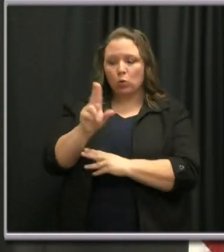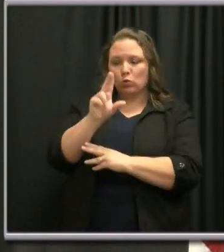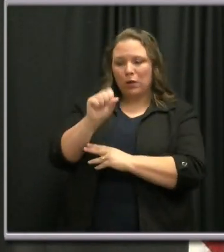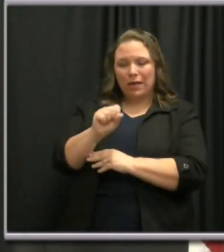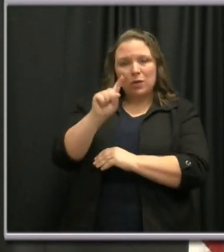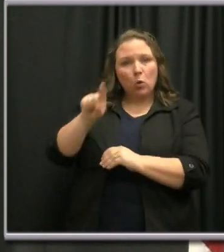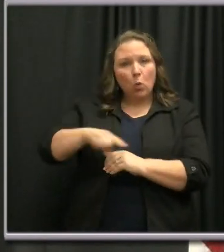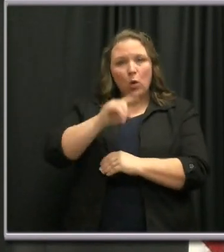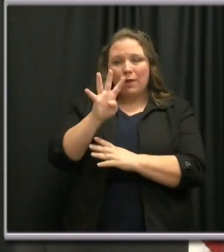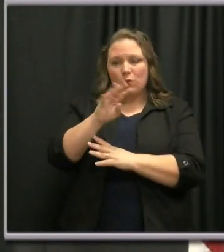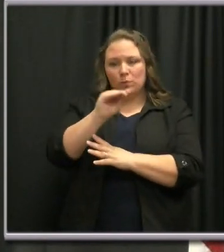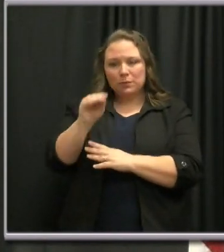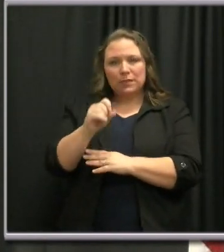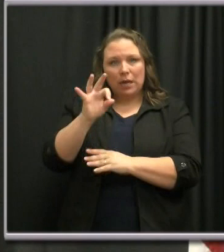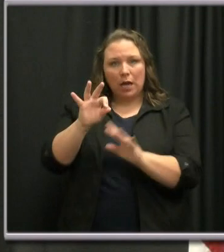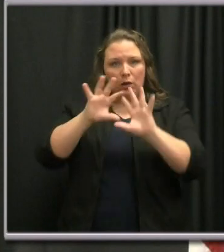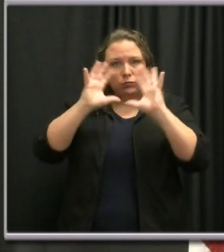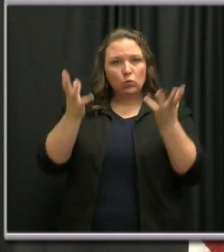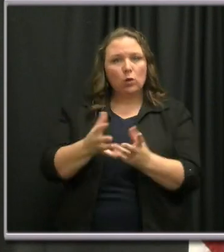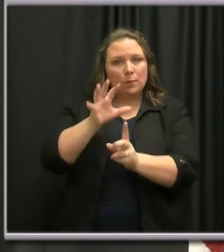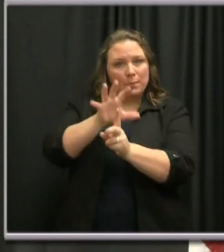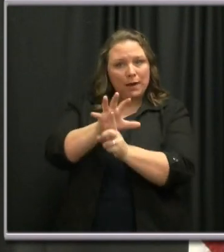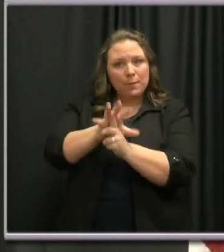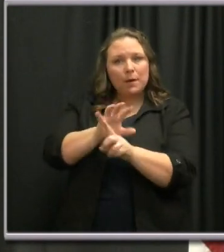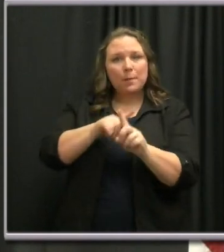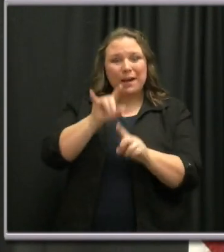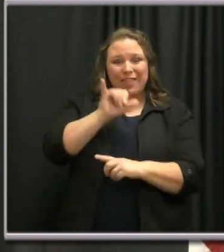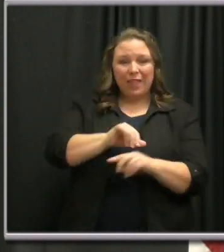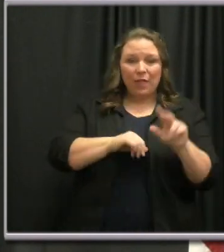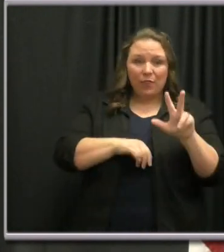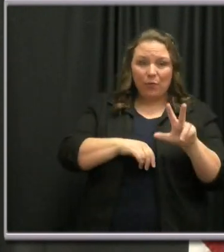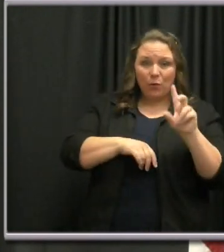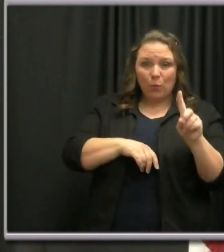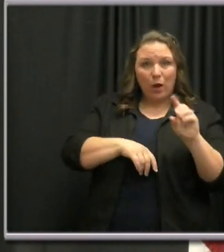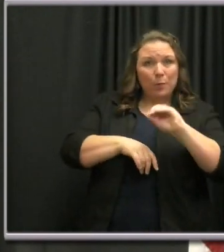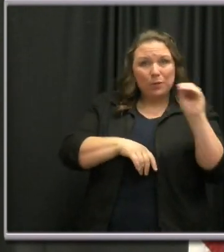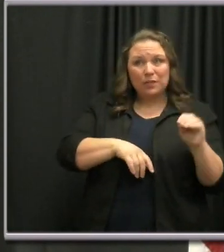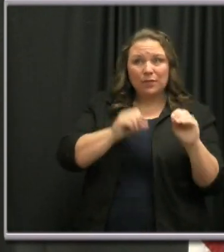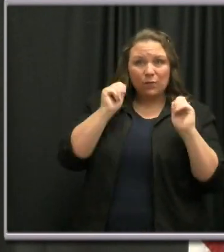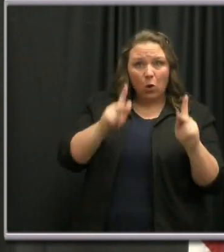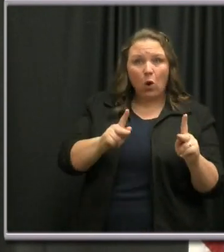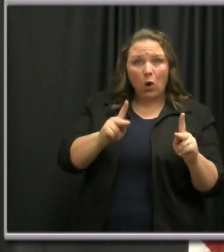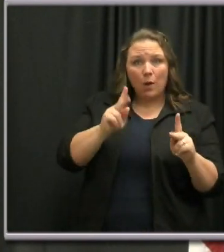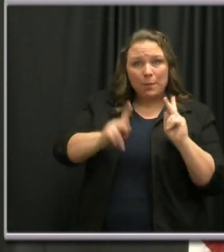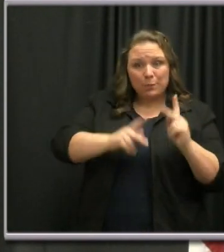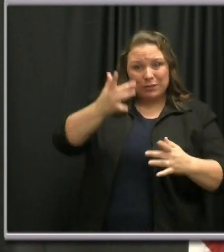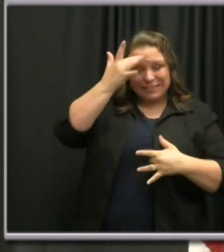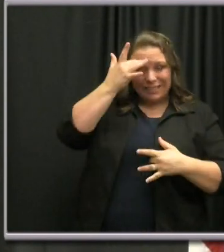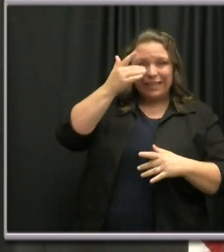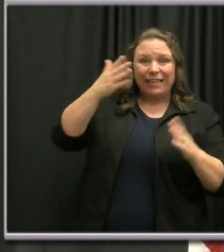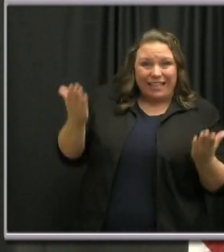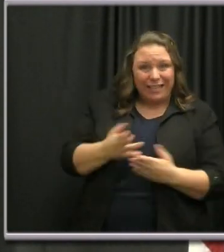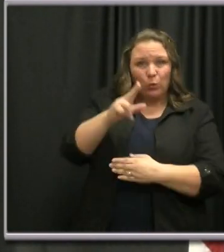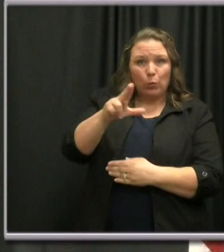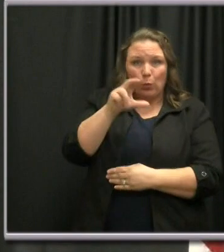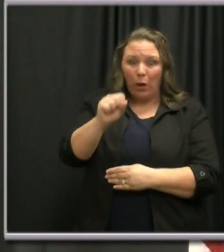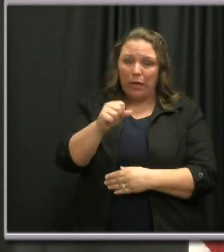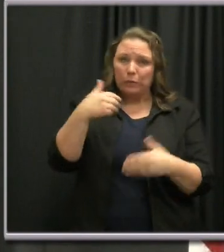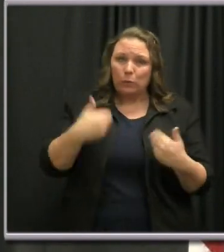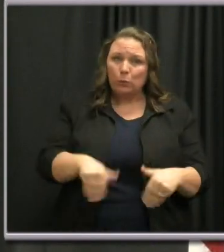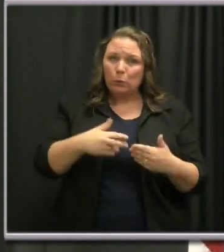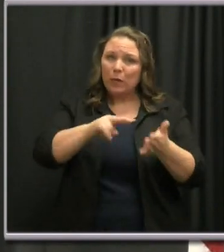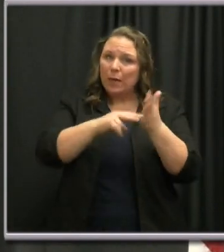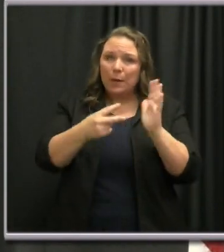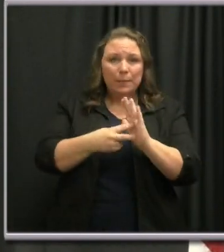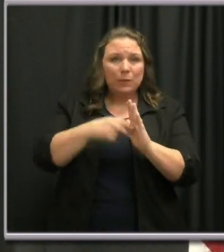represents 4% of the population, that's actually 31% of all the cases that have been diagnosed. And that is not a good statement on how well we're